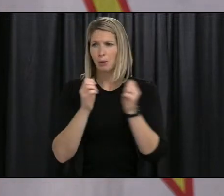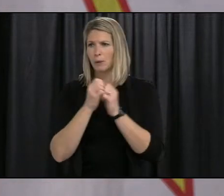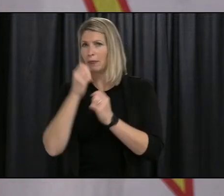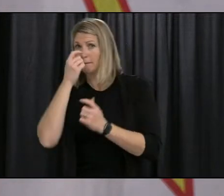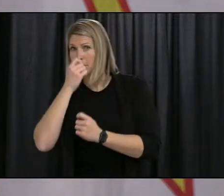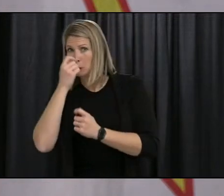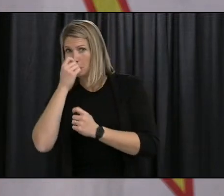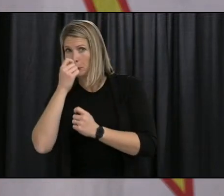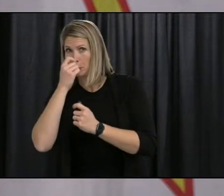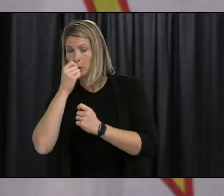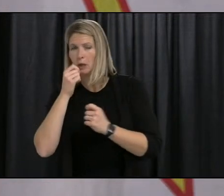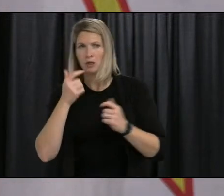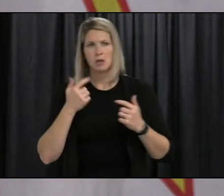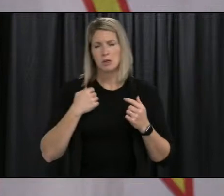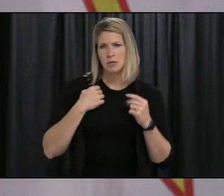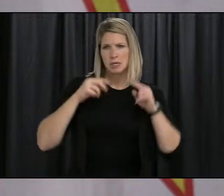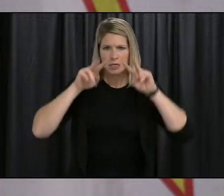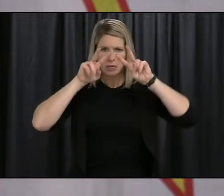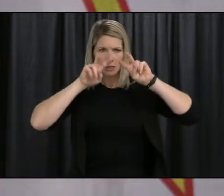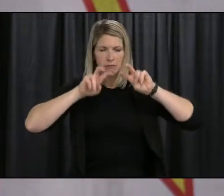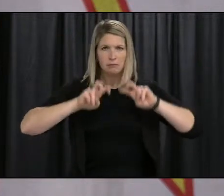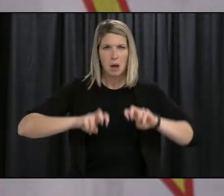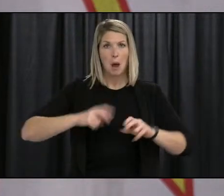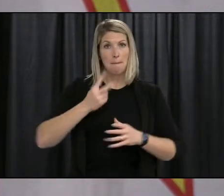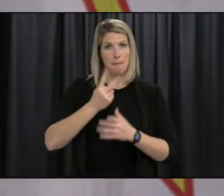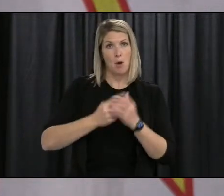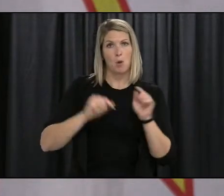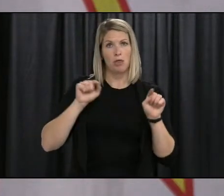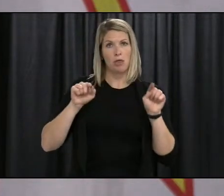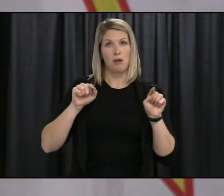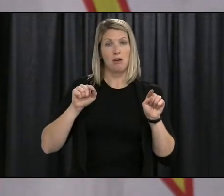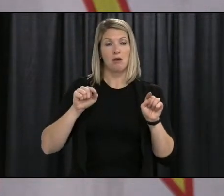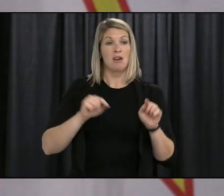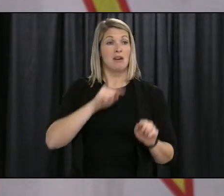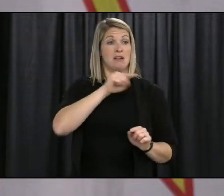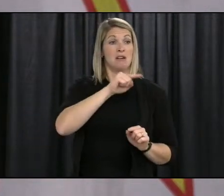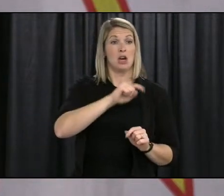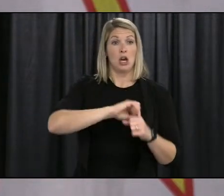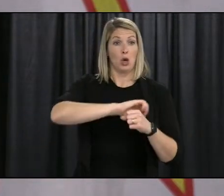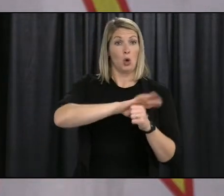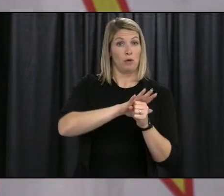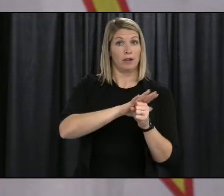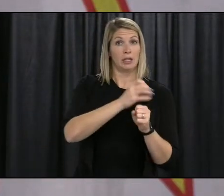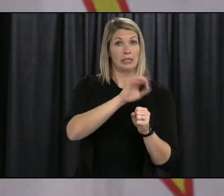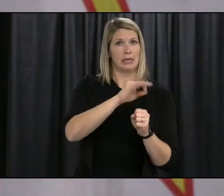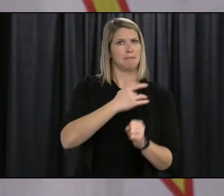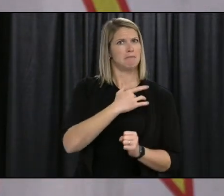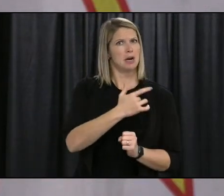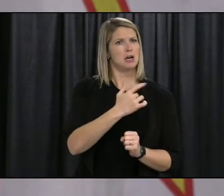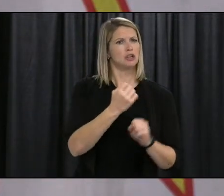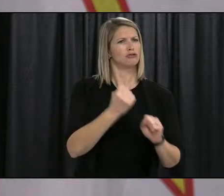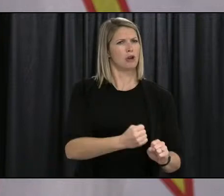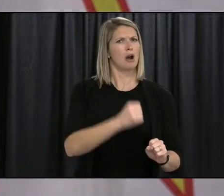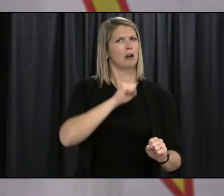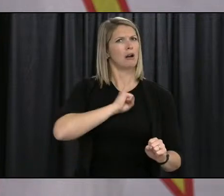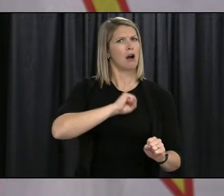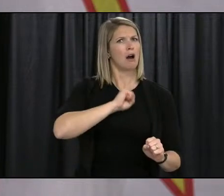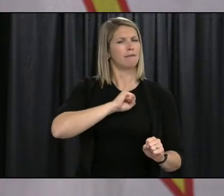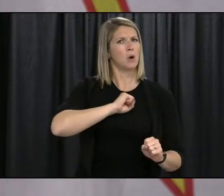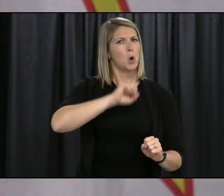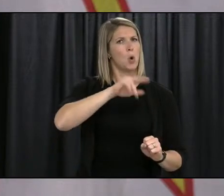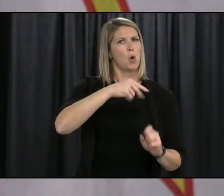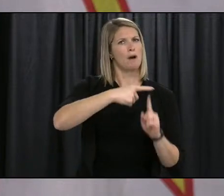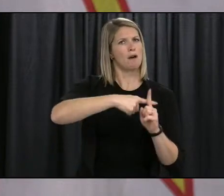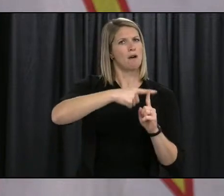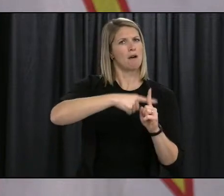And certainly cough and fever are 2 of those symptoms that are a little would raise our suspicion a